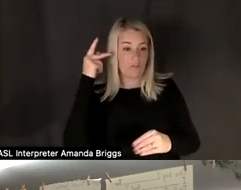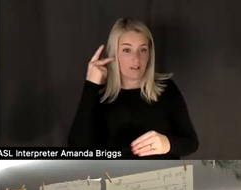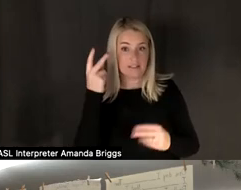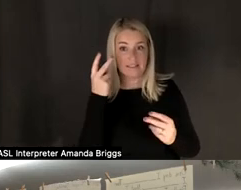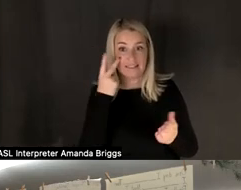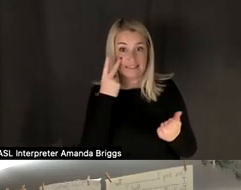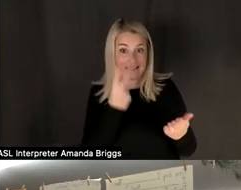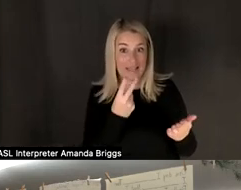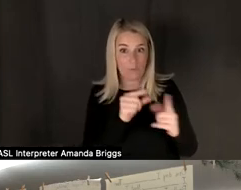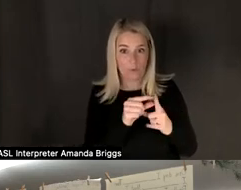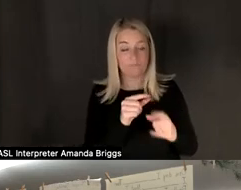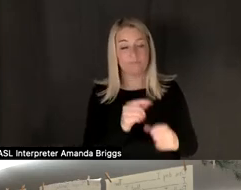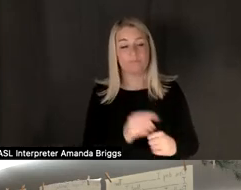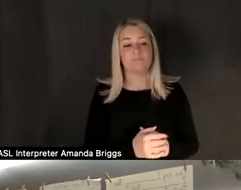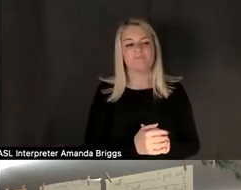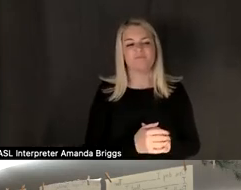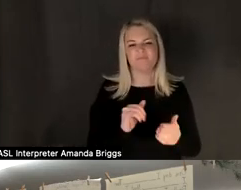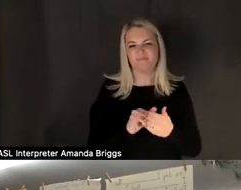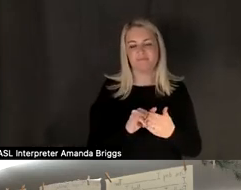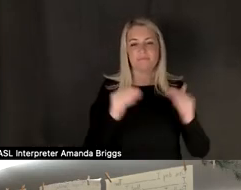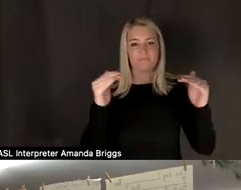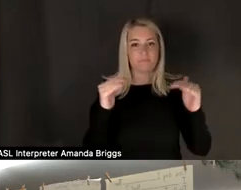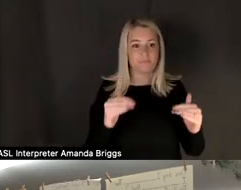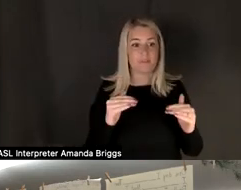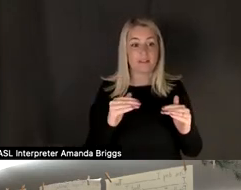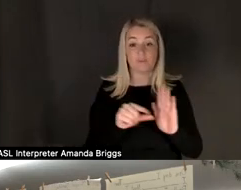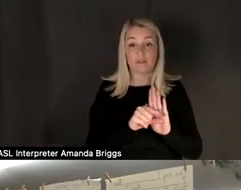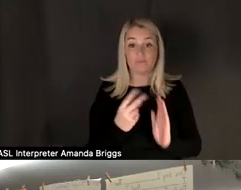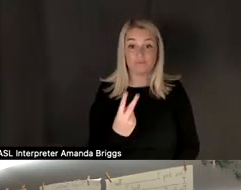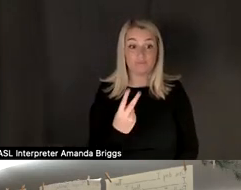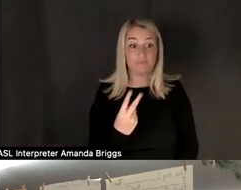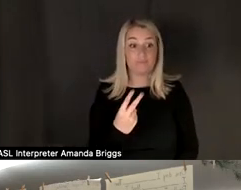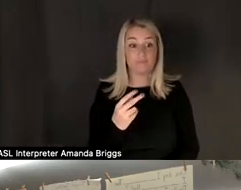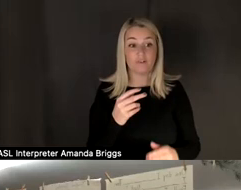we use. Our 2nd grade team is currently using From Phonics to